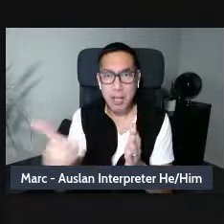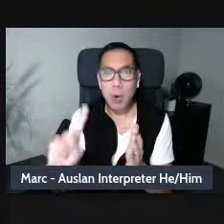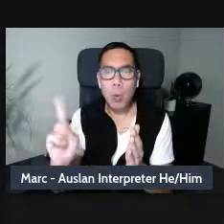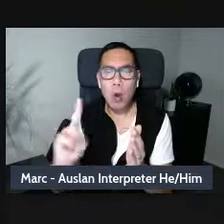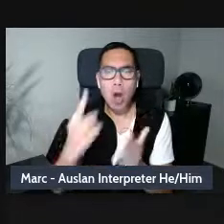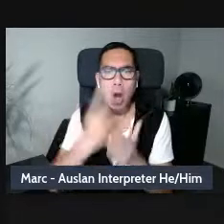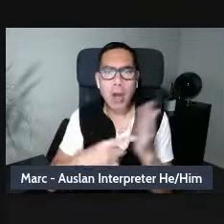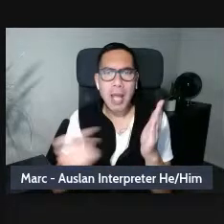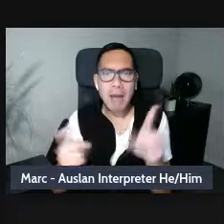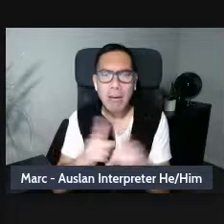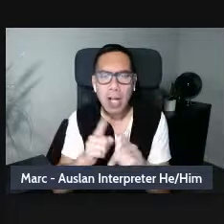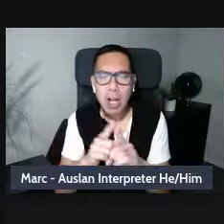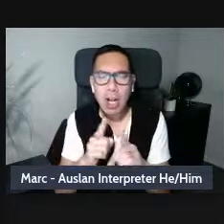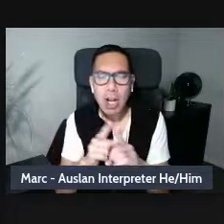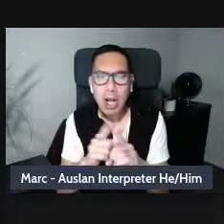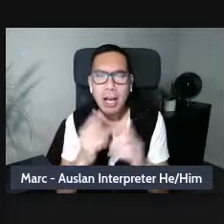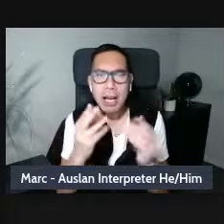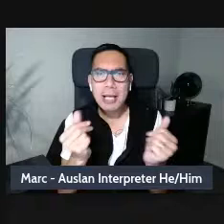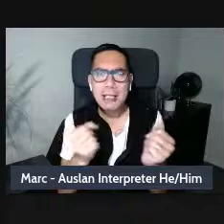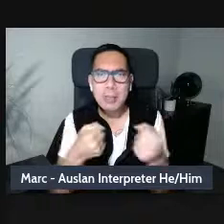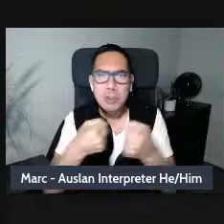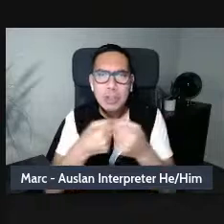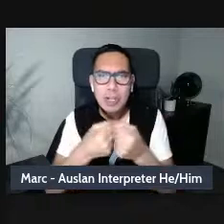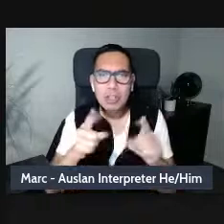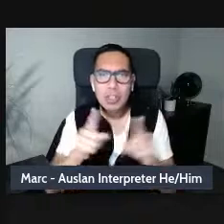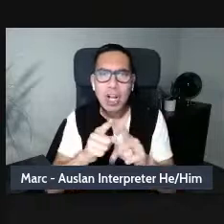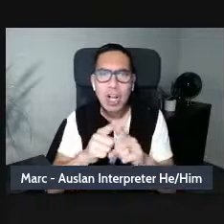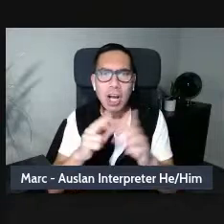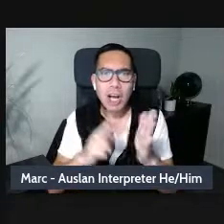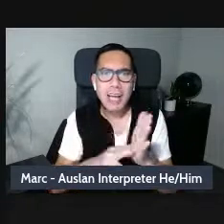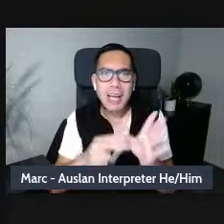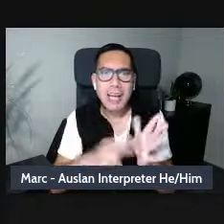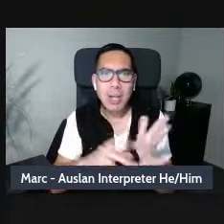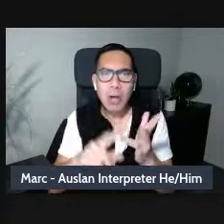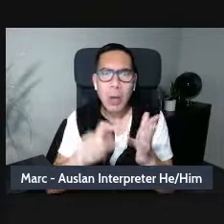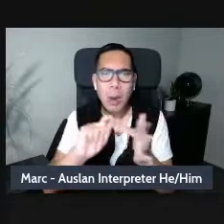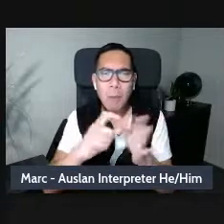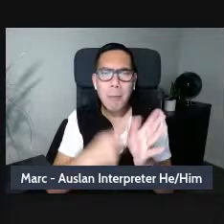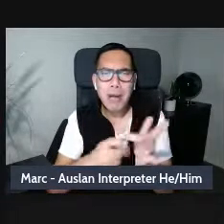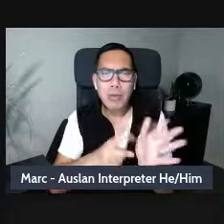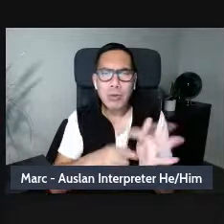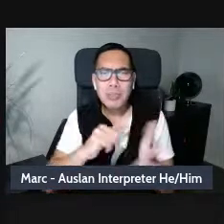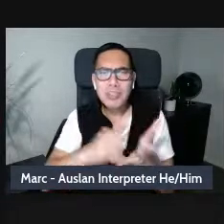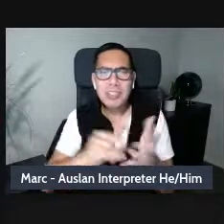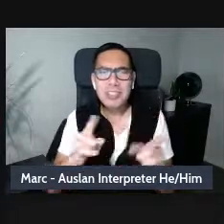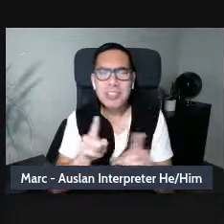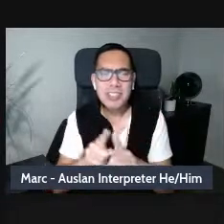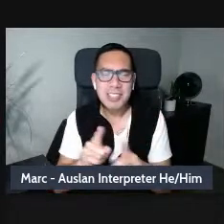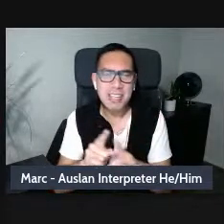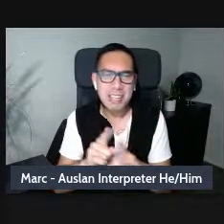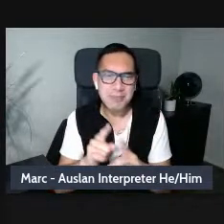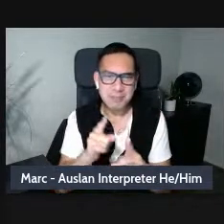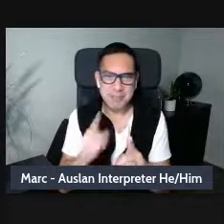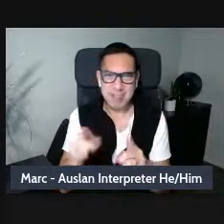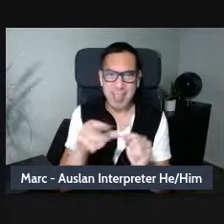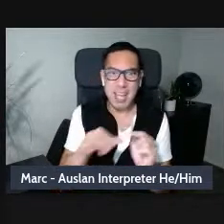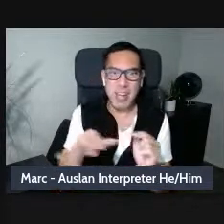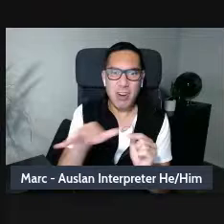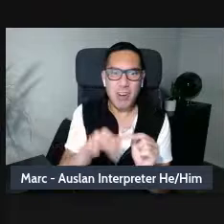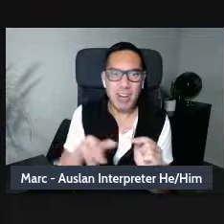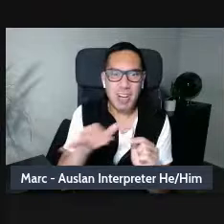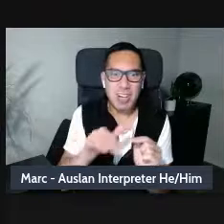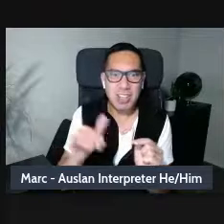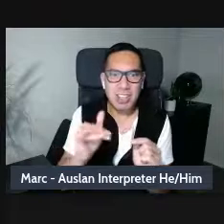contain drugs such as nitroglycerin, the vasodilator, that only release the drug in those areas of high shear